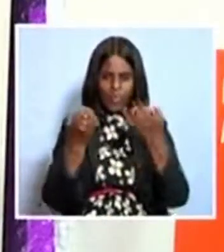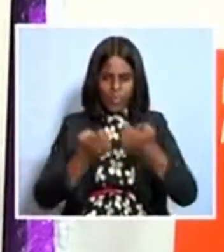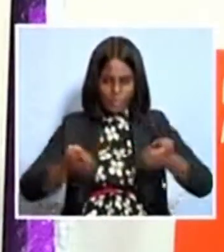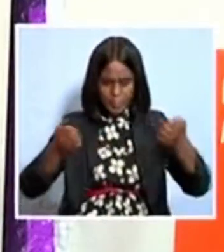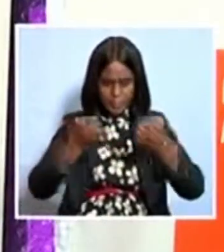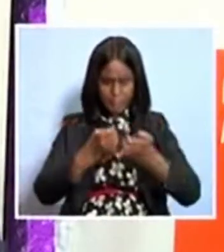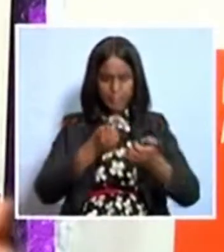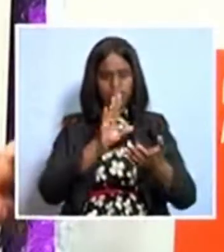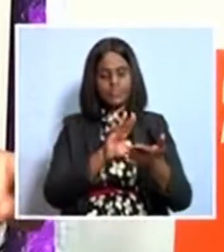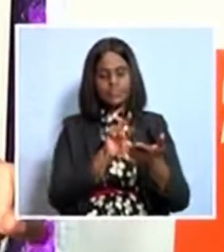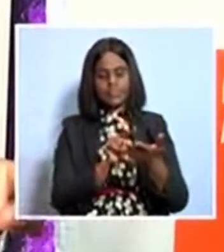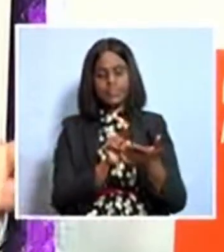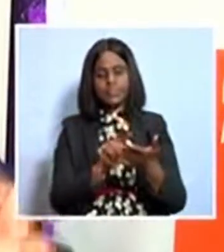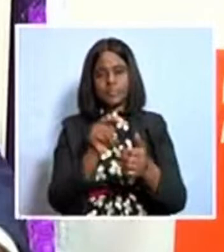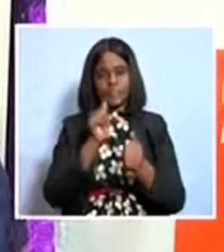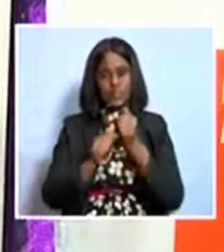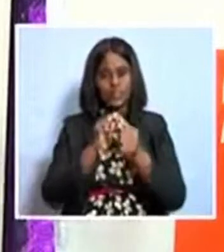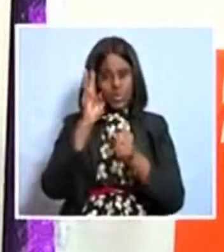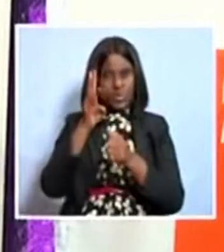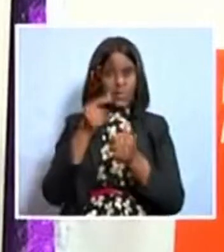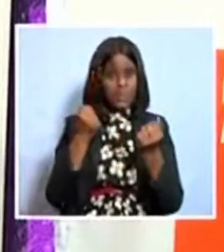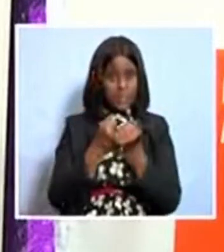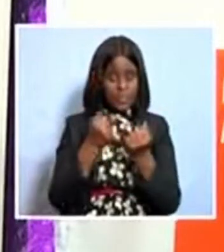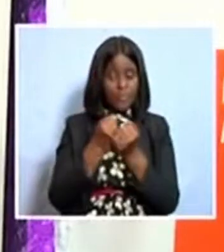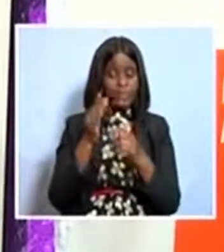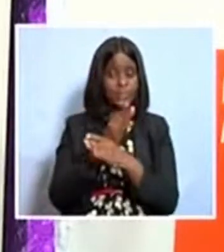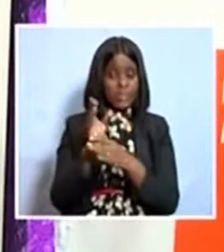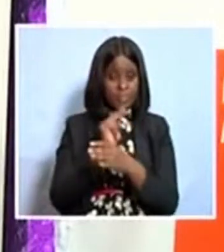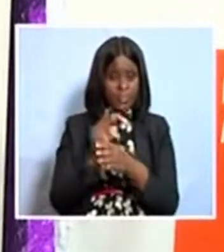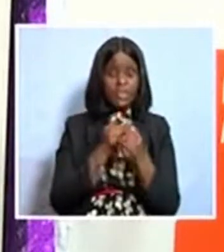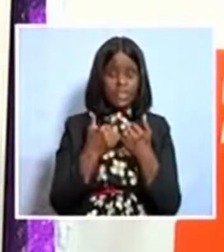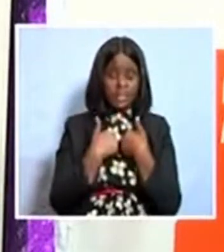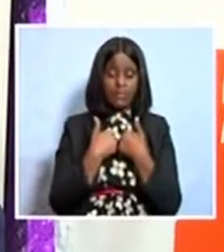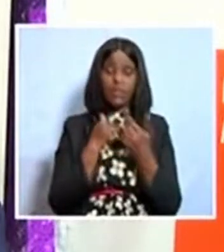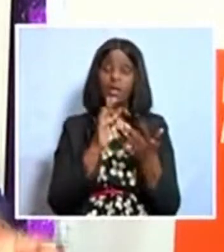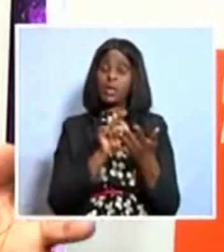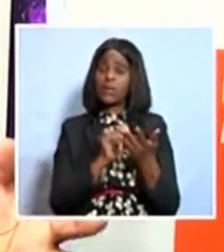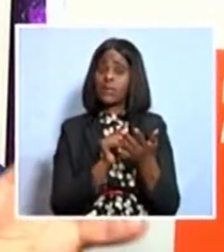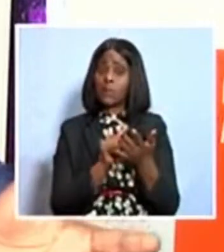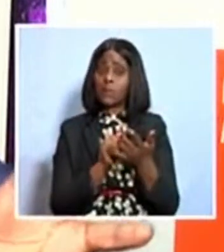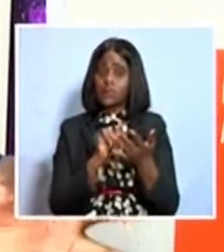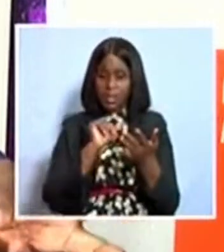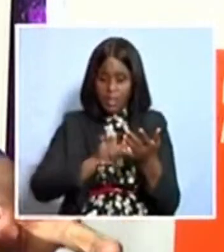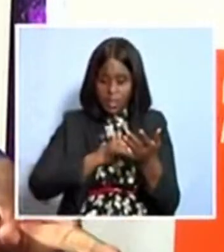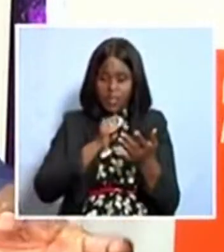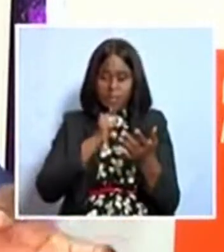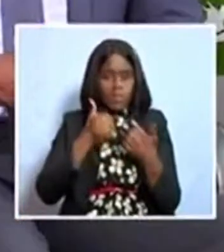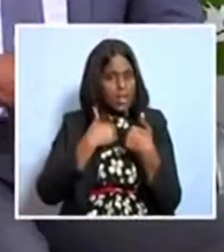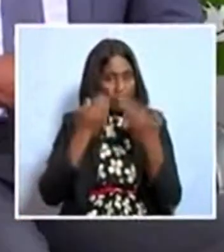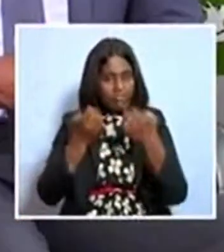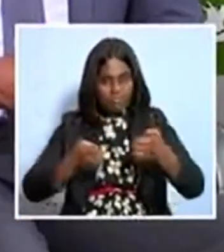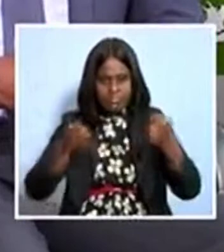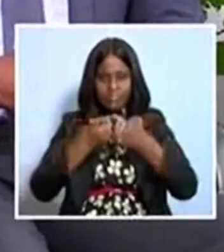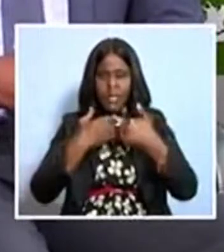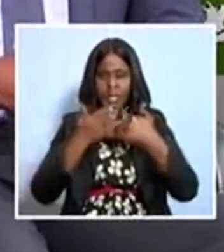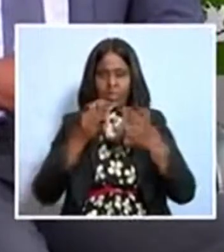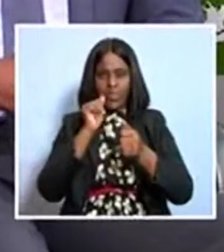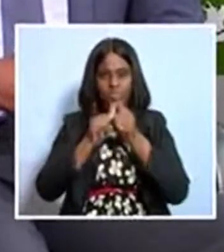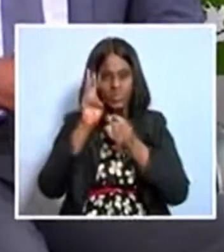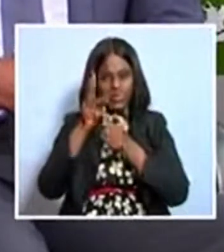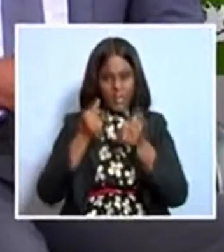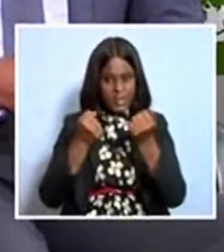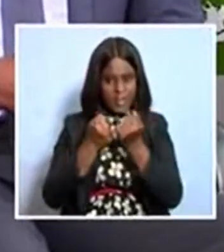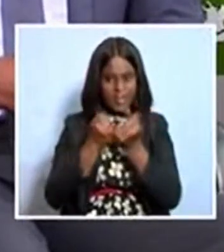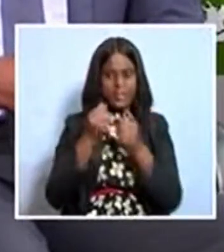environment that will support business? Because we may not have an environment that will support